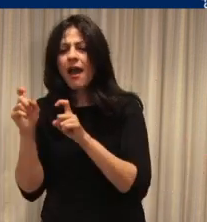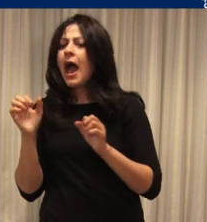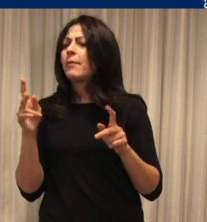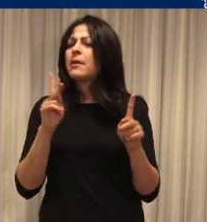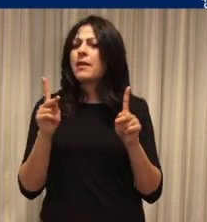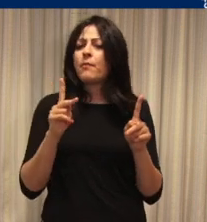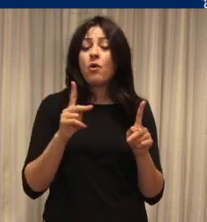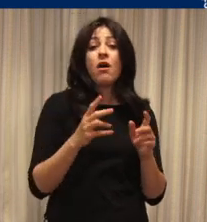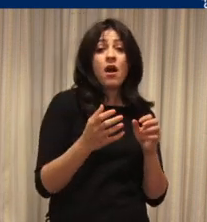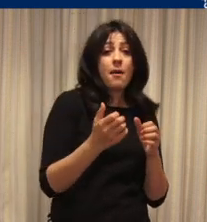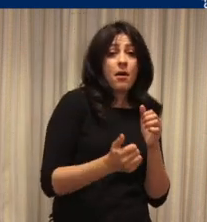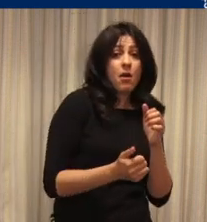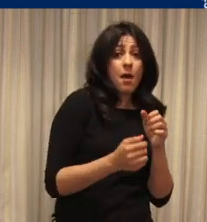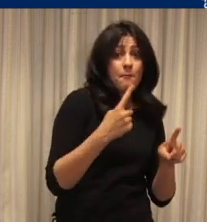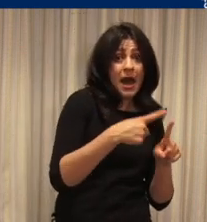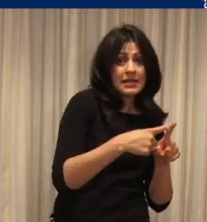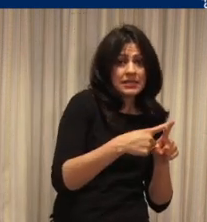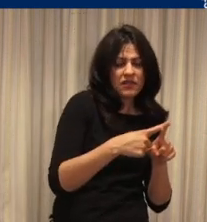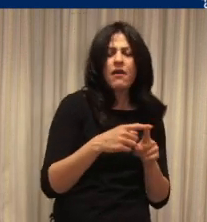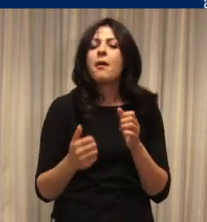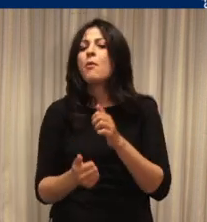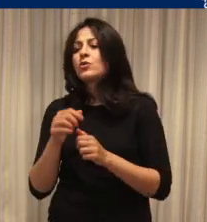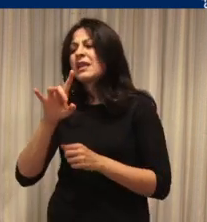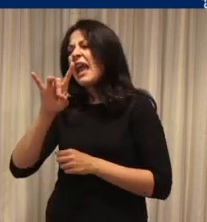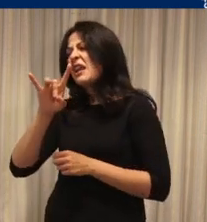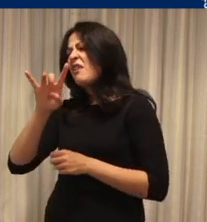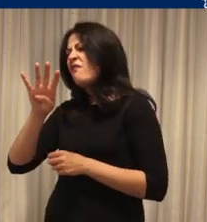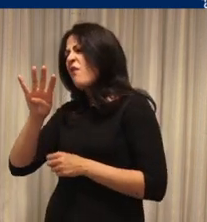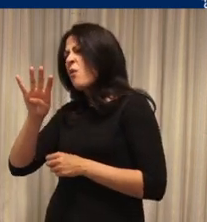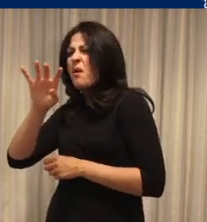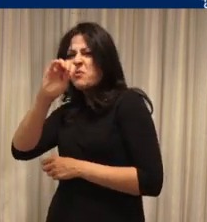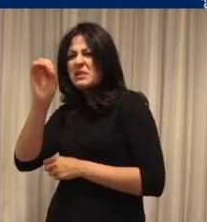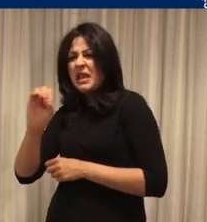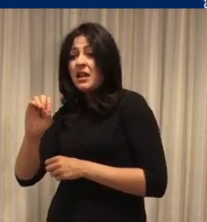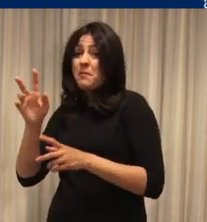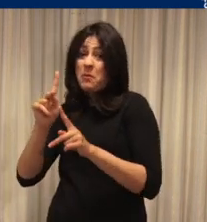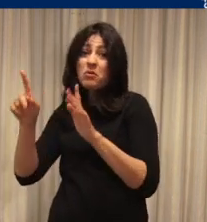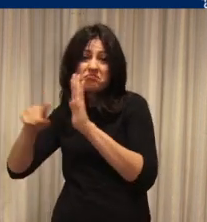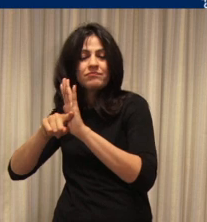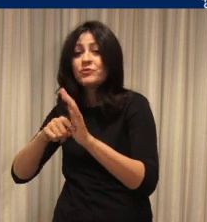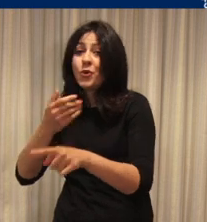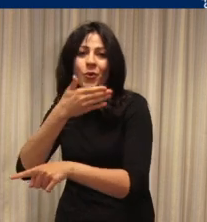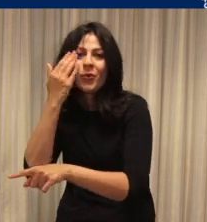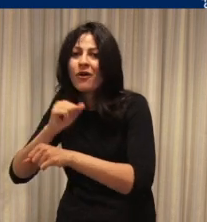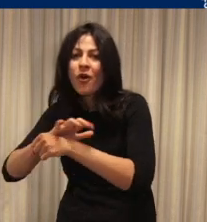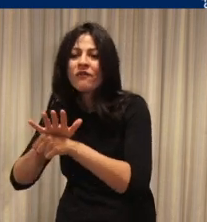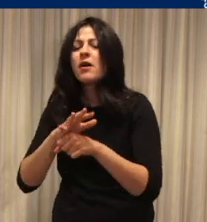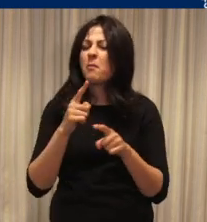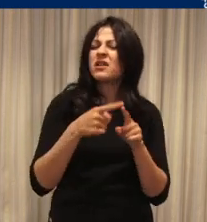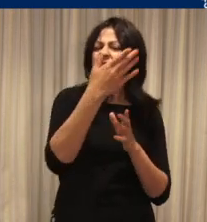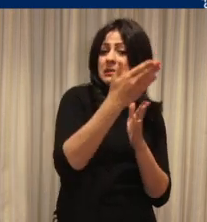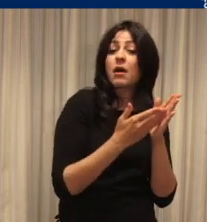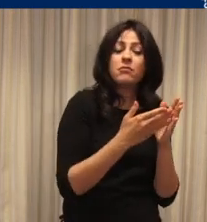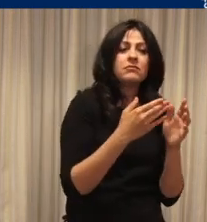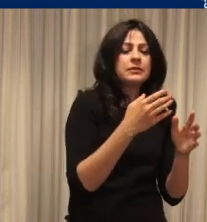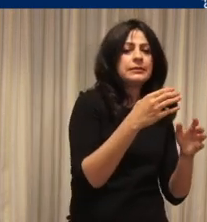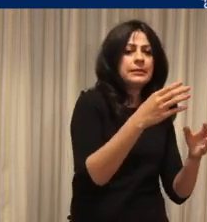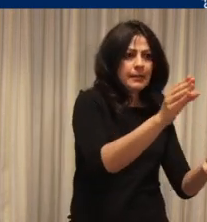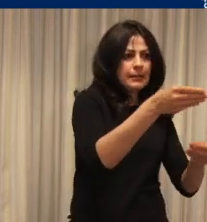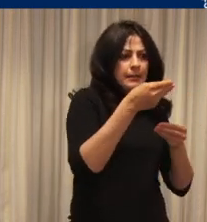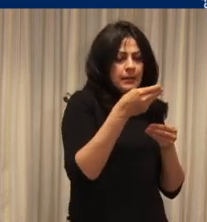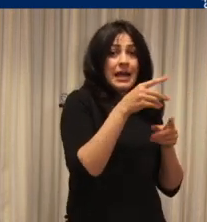them are coming back negative. About 85, 84% are negative, but some number are positive. And